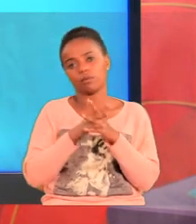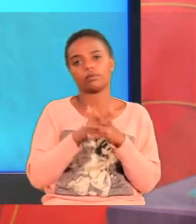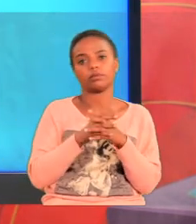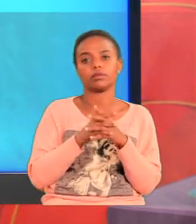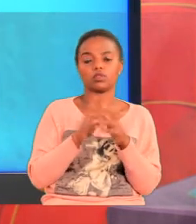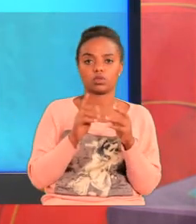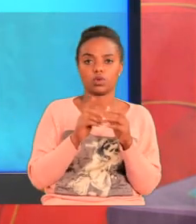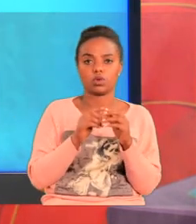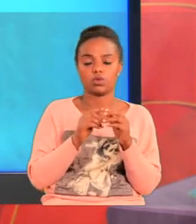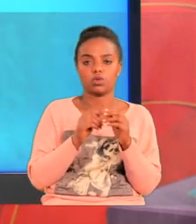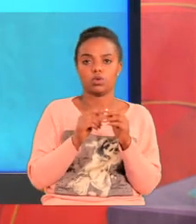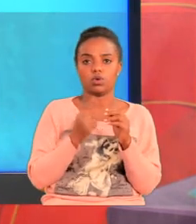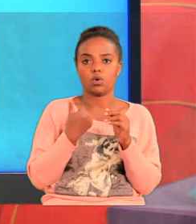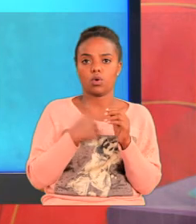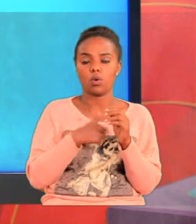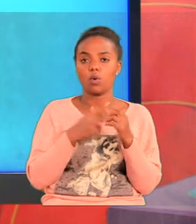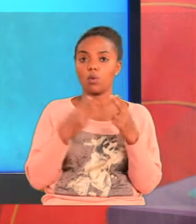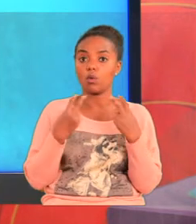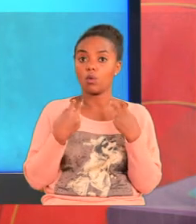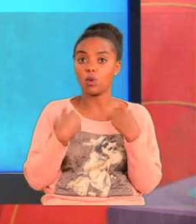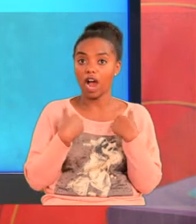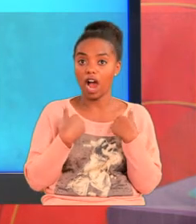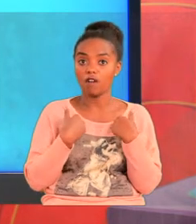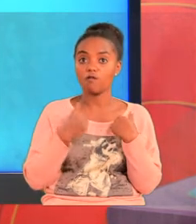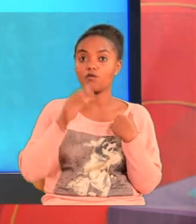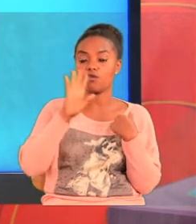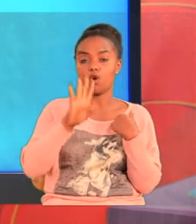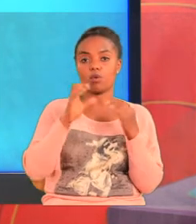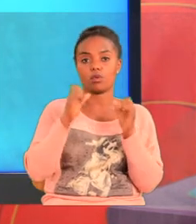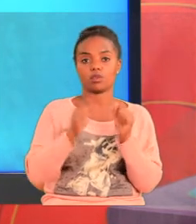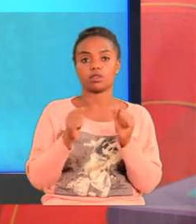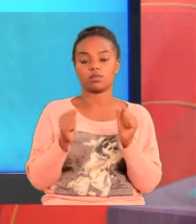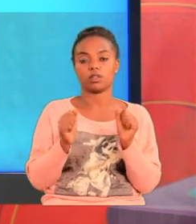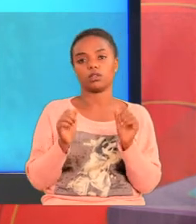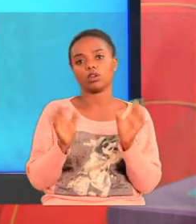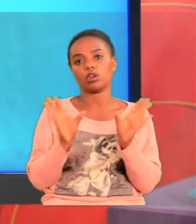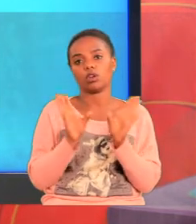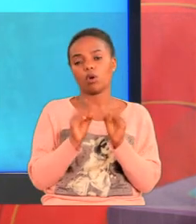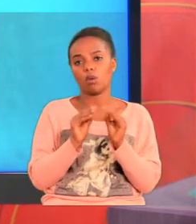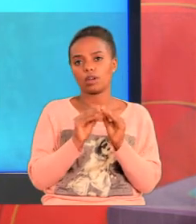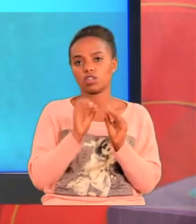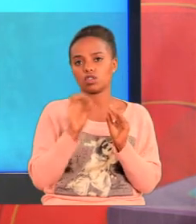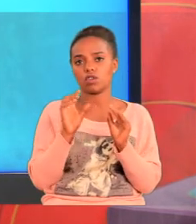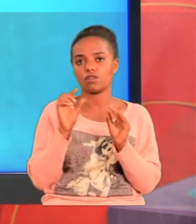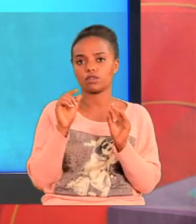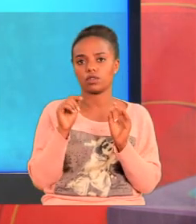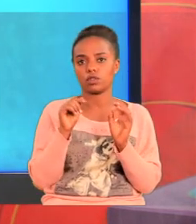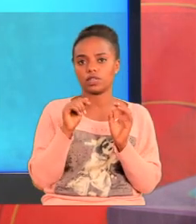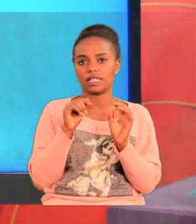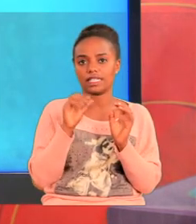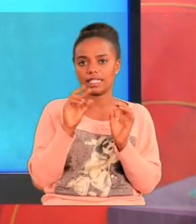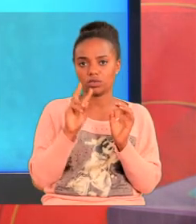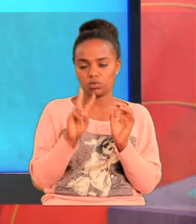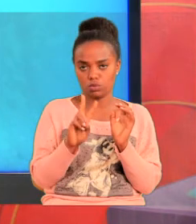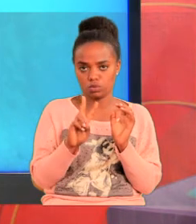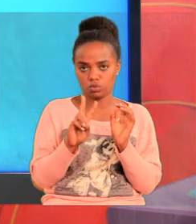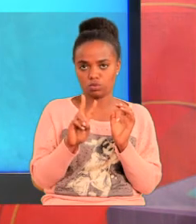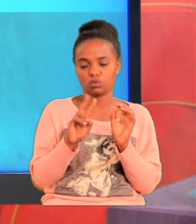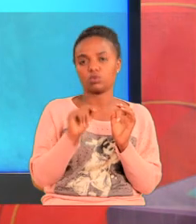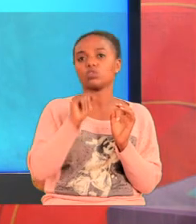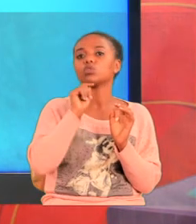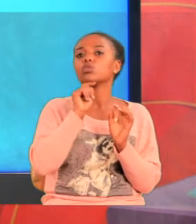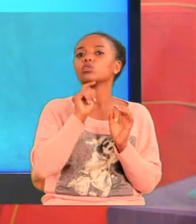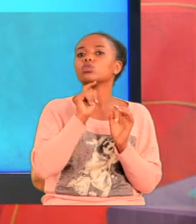So since we have four possible combination of true and false, let's take two truths and